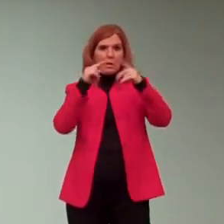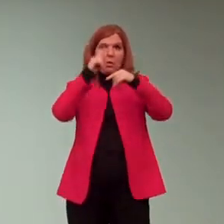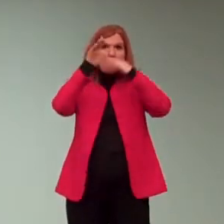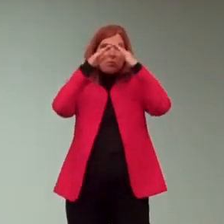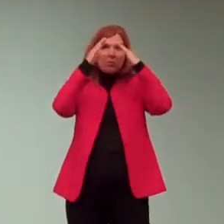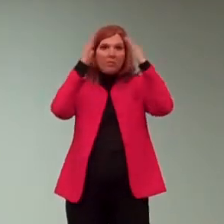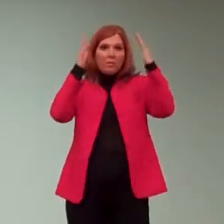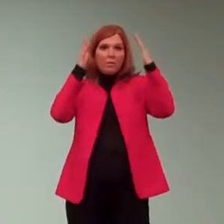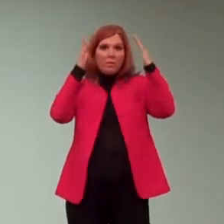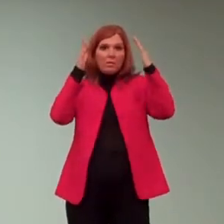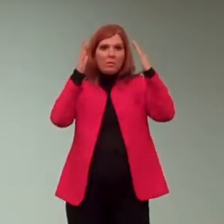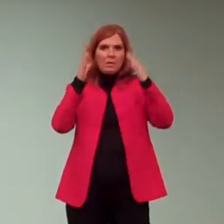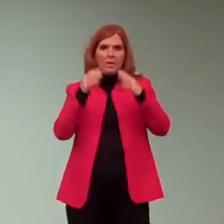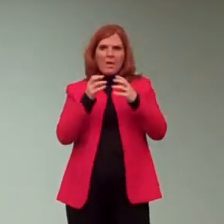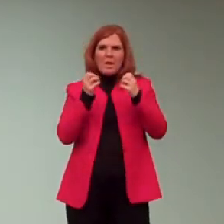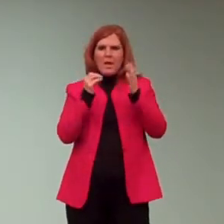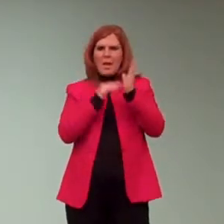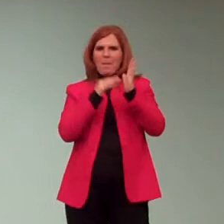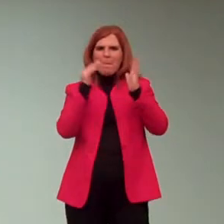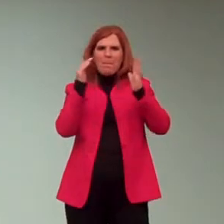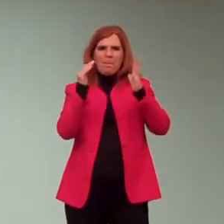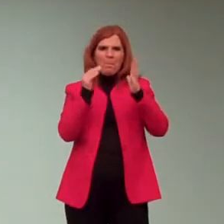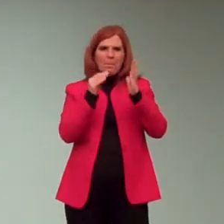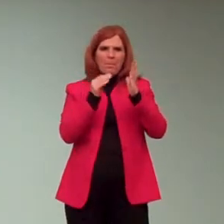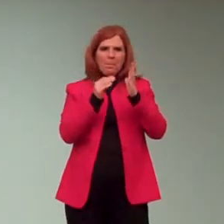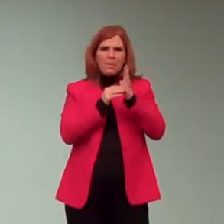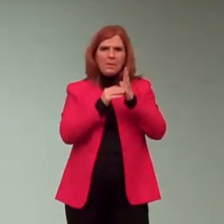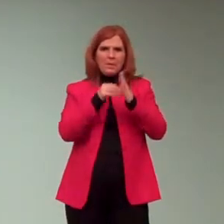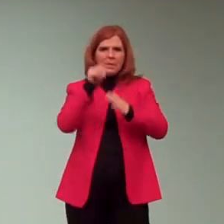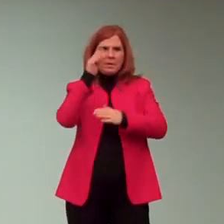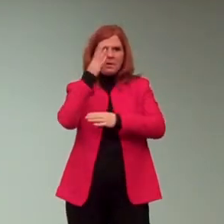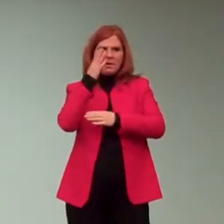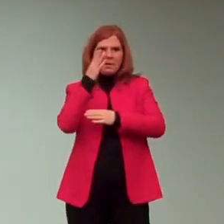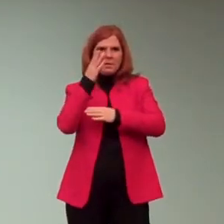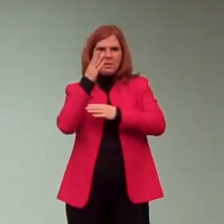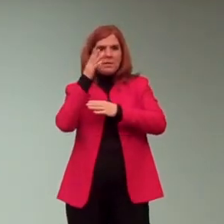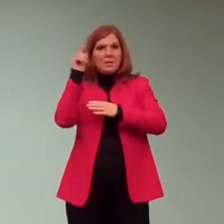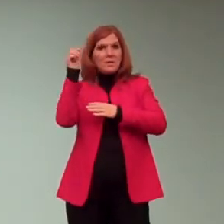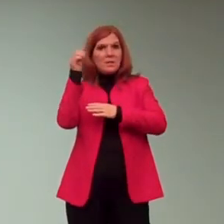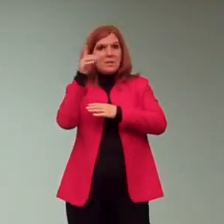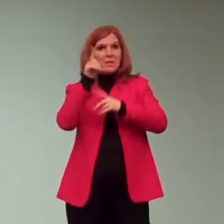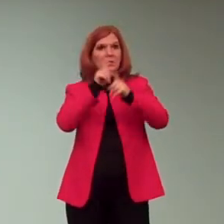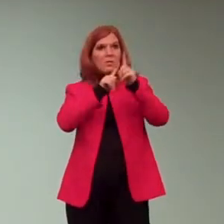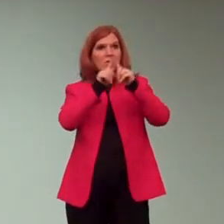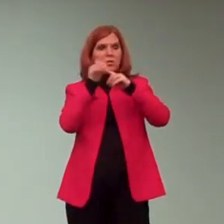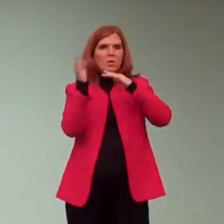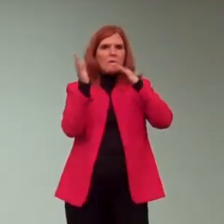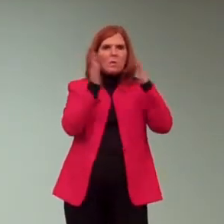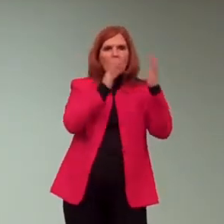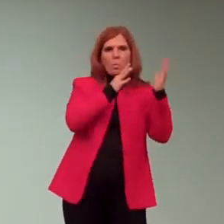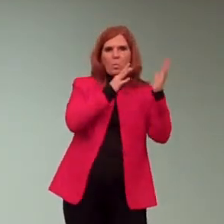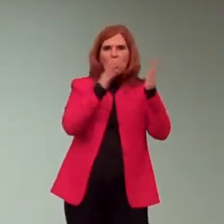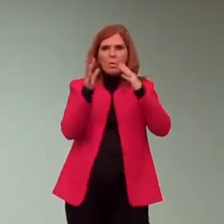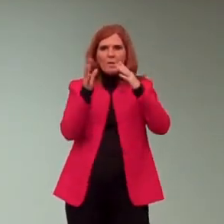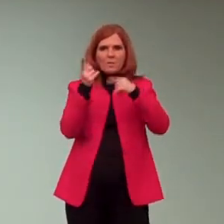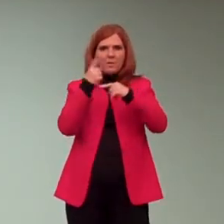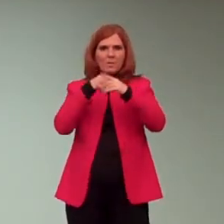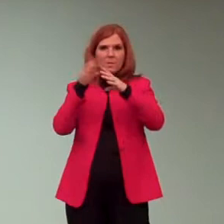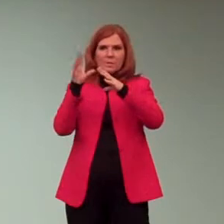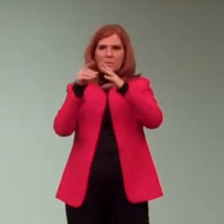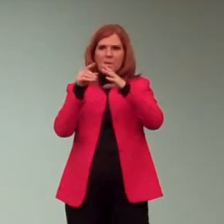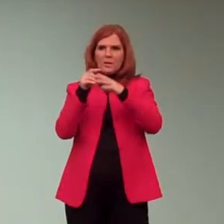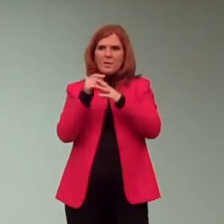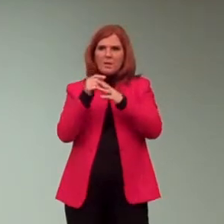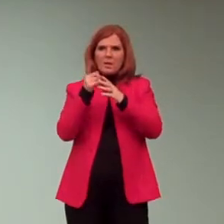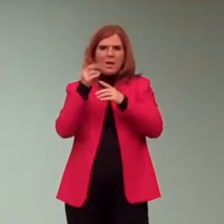soared. 1,000,000 suns shone out for every star. The winds rushed in from outer space,